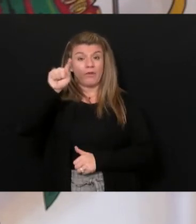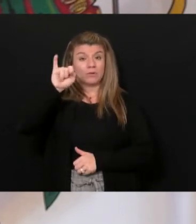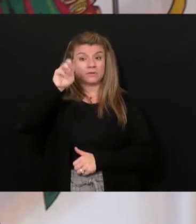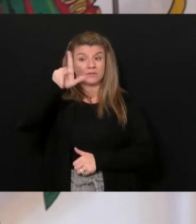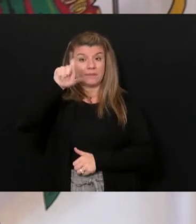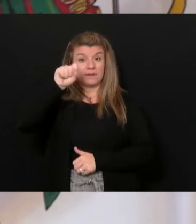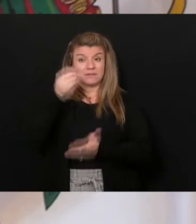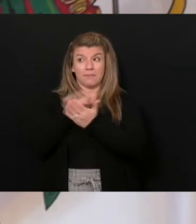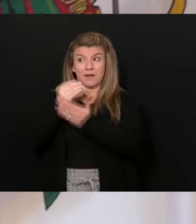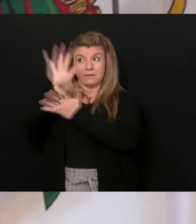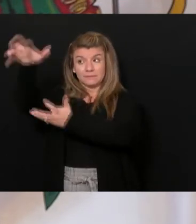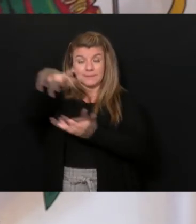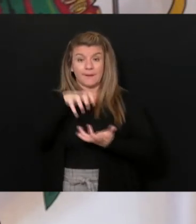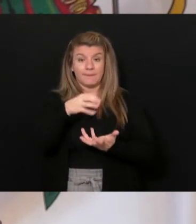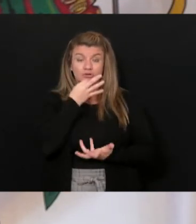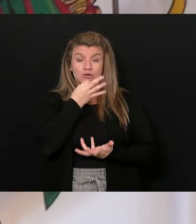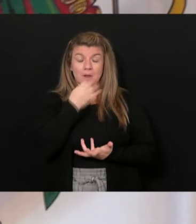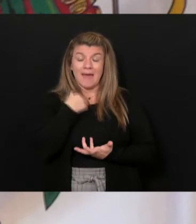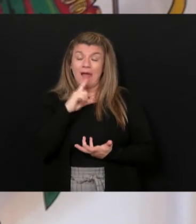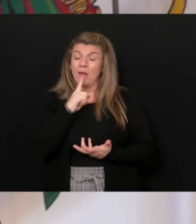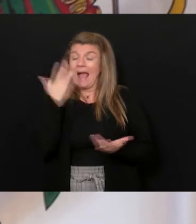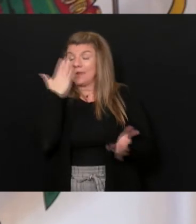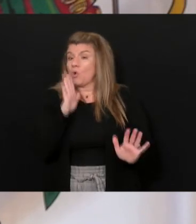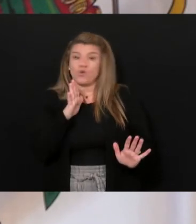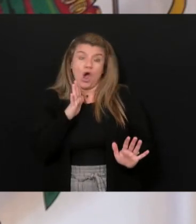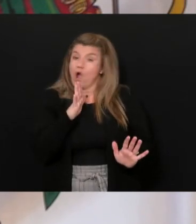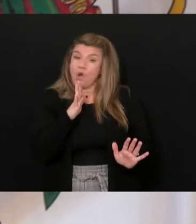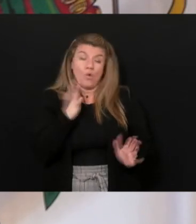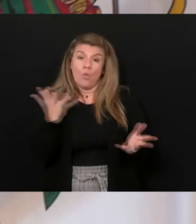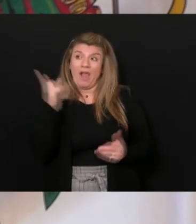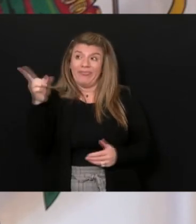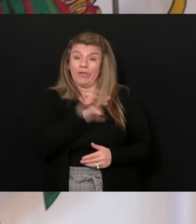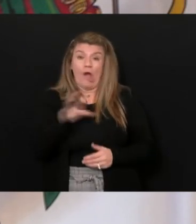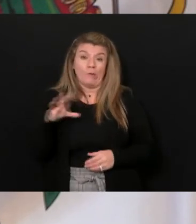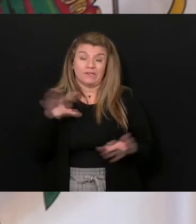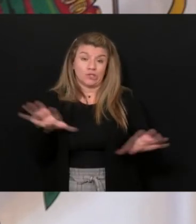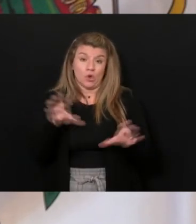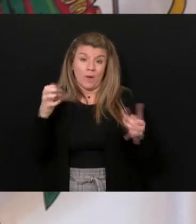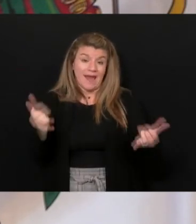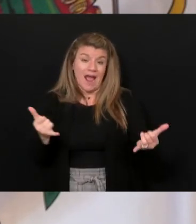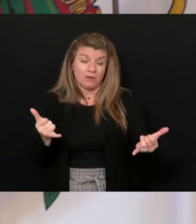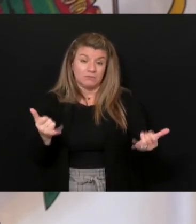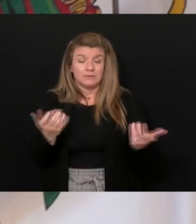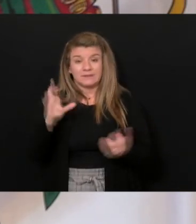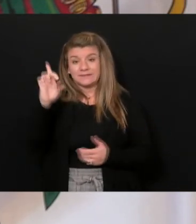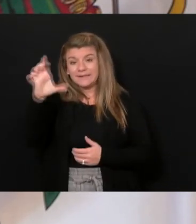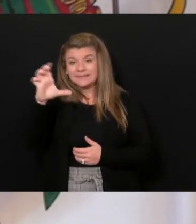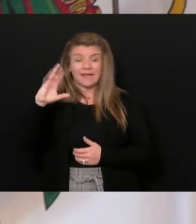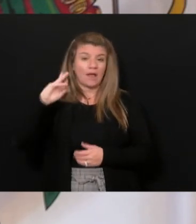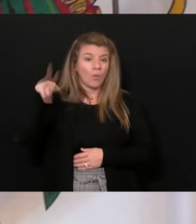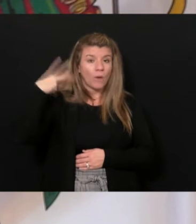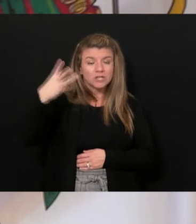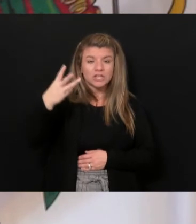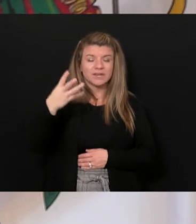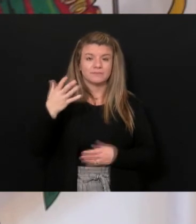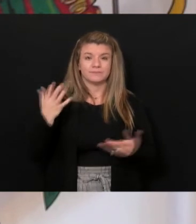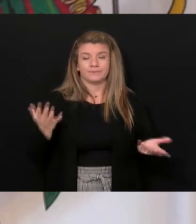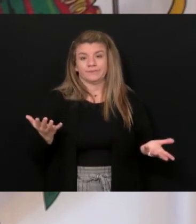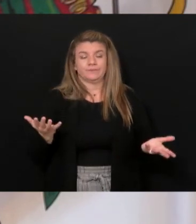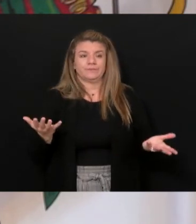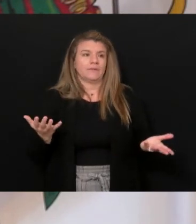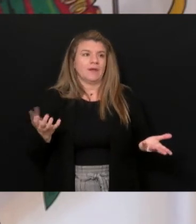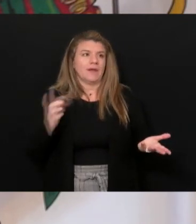on the way. I have no idea what in the world that Congress is doing. You know, D.C., Washington is, I mean,